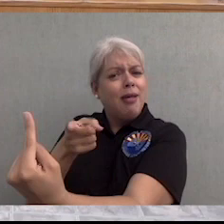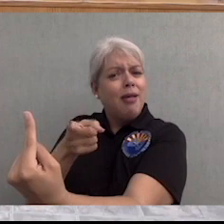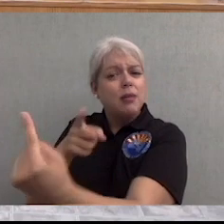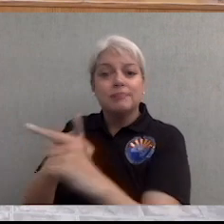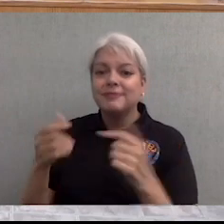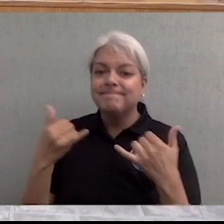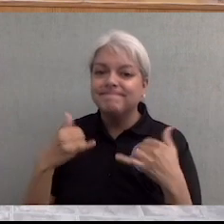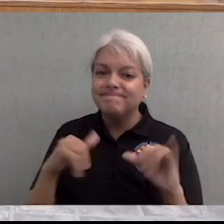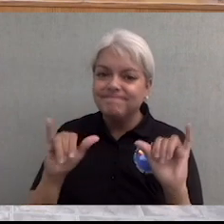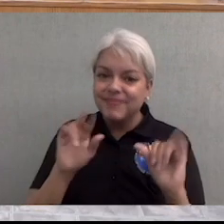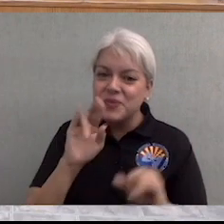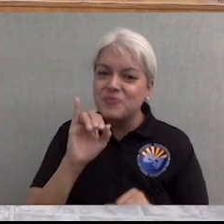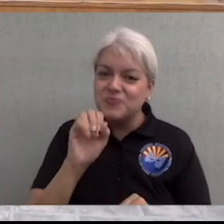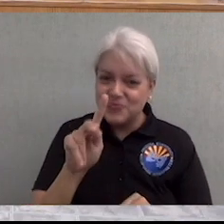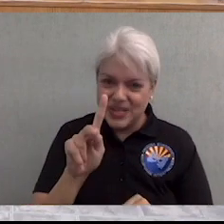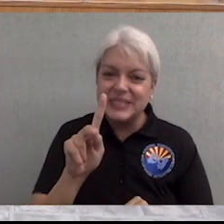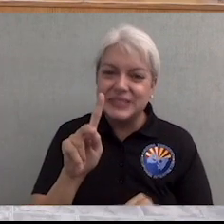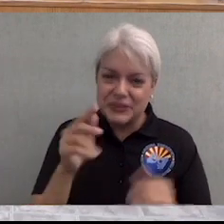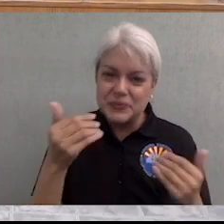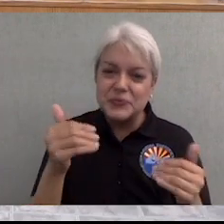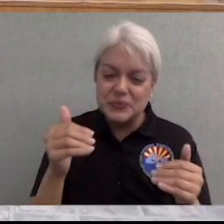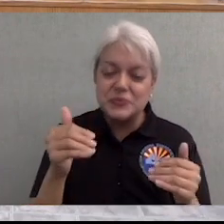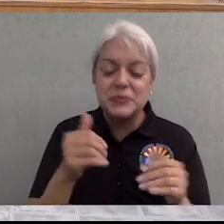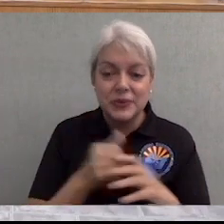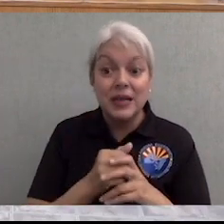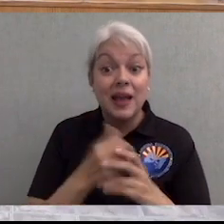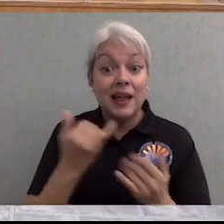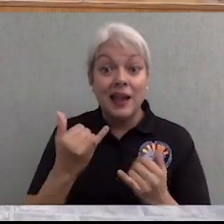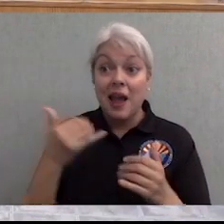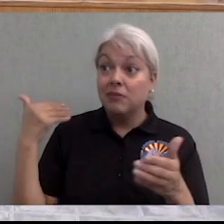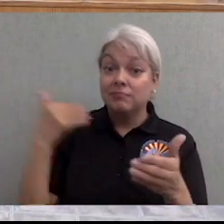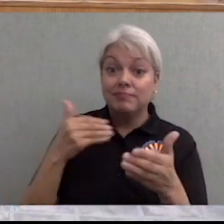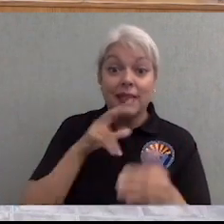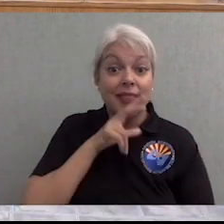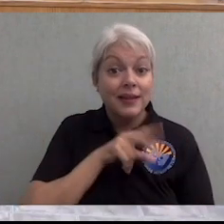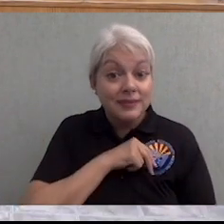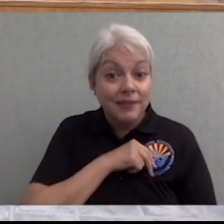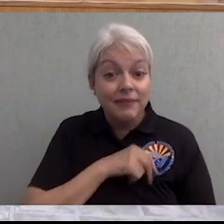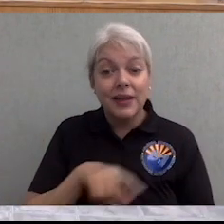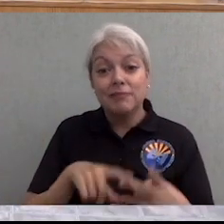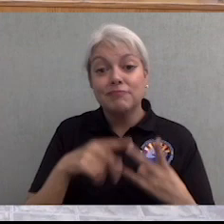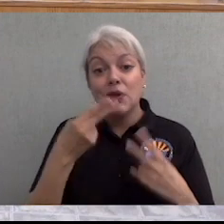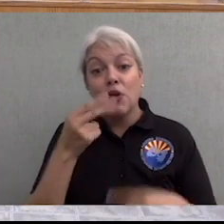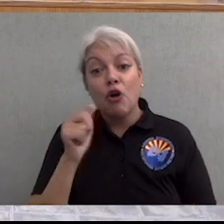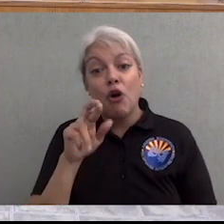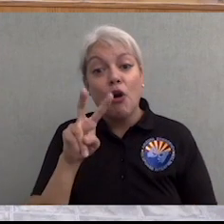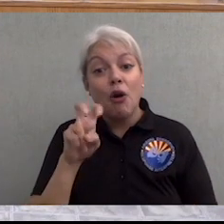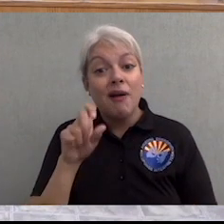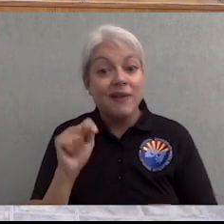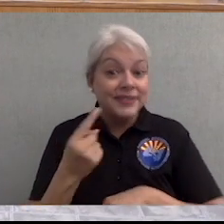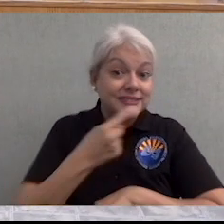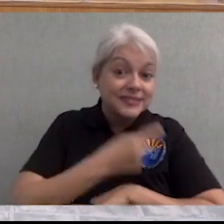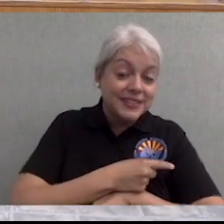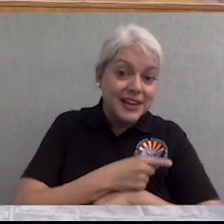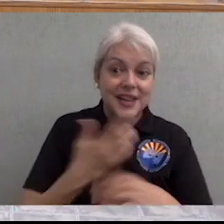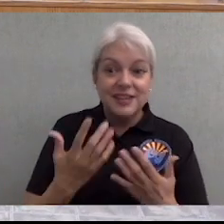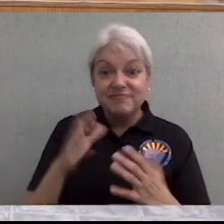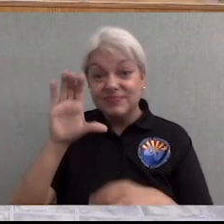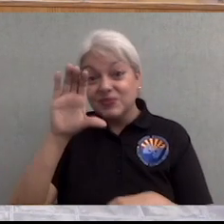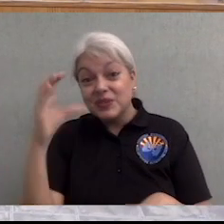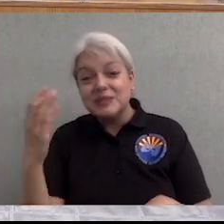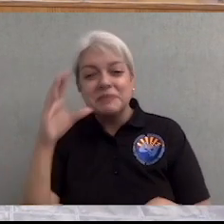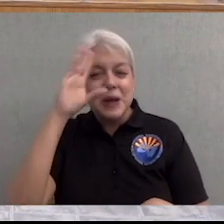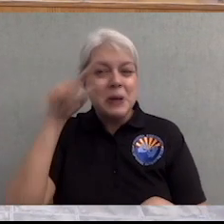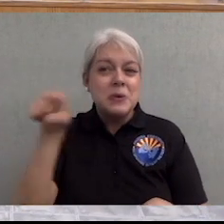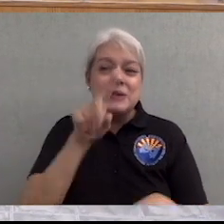Thanksgiving is coming, Harvest Day and Christmas coming, we all want to get together, and you might have, your Tío Jose you haven't seen